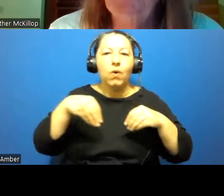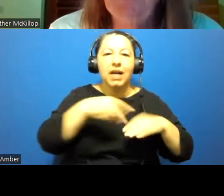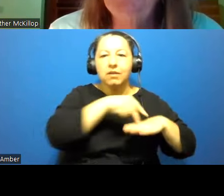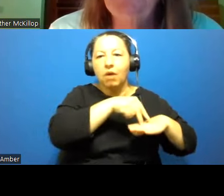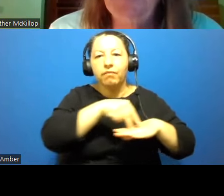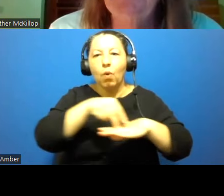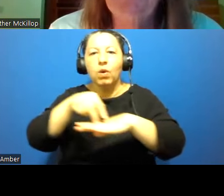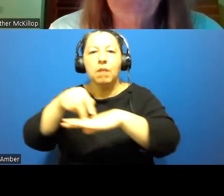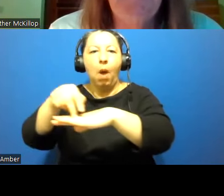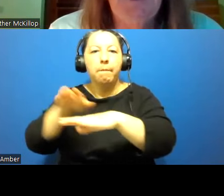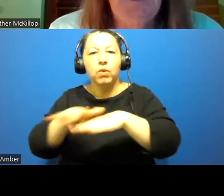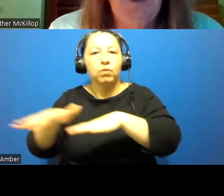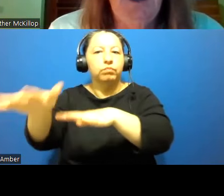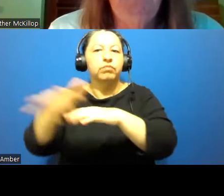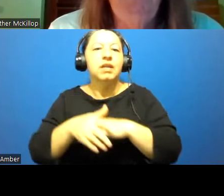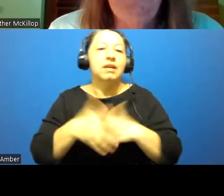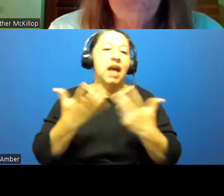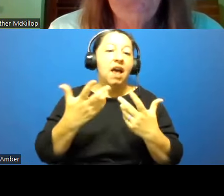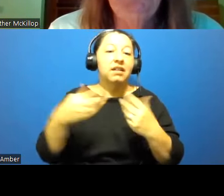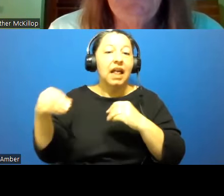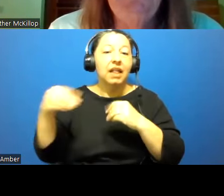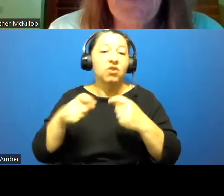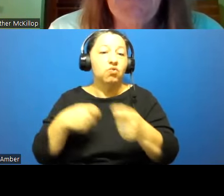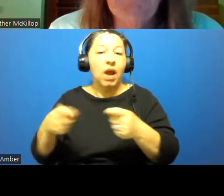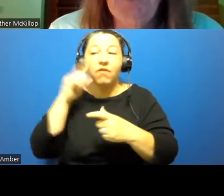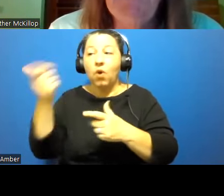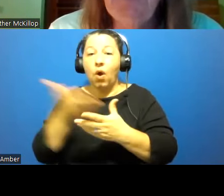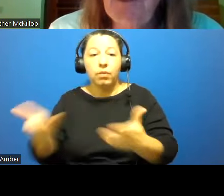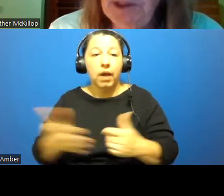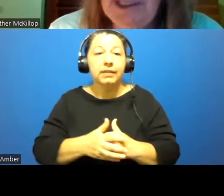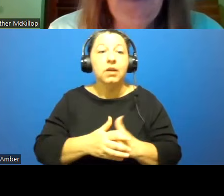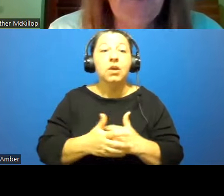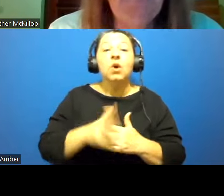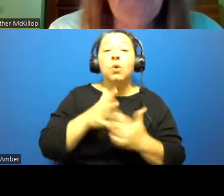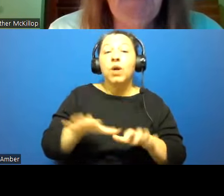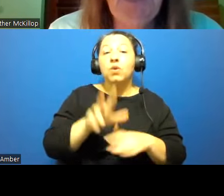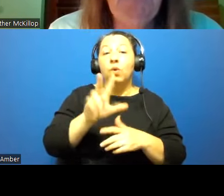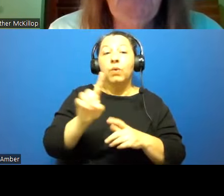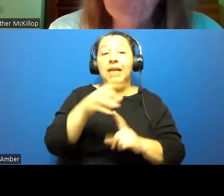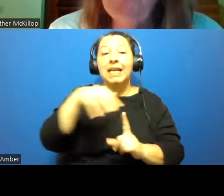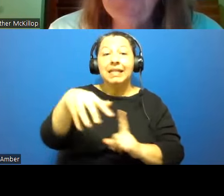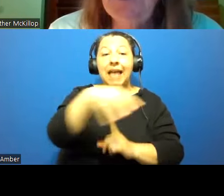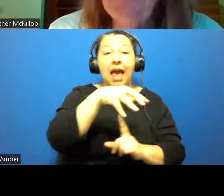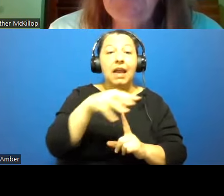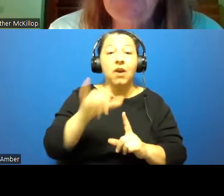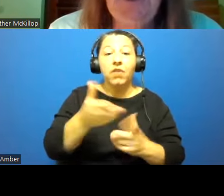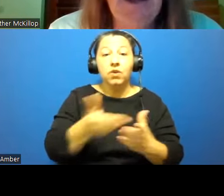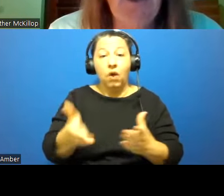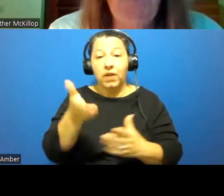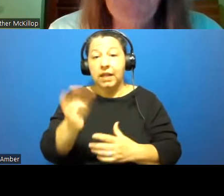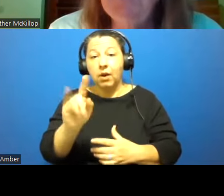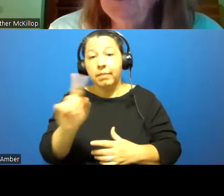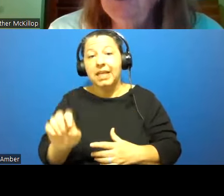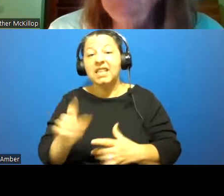them for other things. We do 3D scanning of artifacts in Belize, as I mentioned, first with the Next Engine and